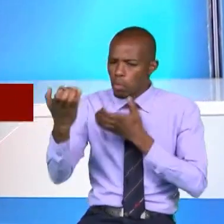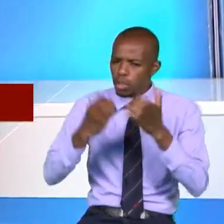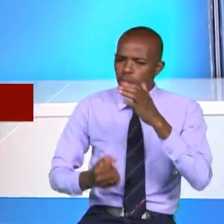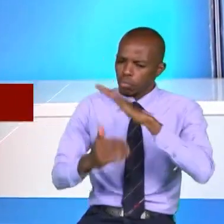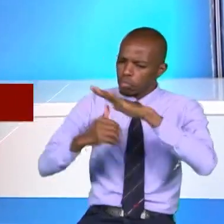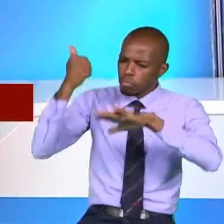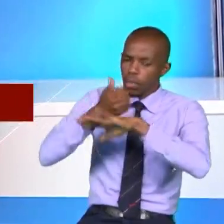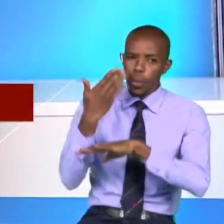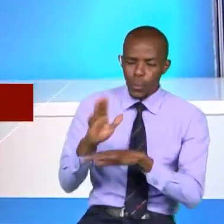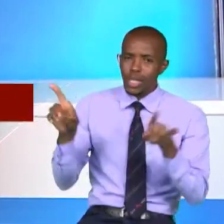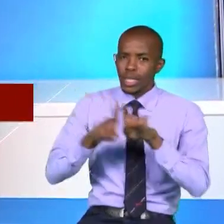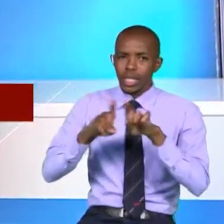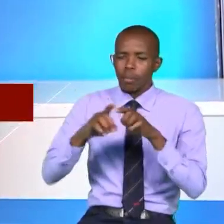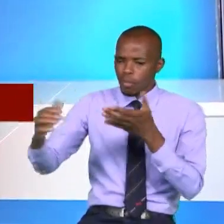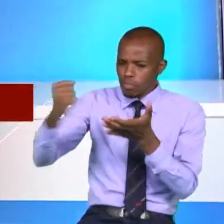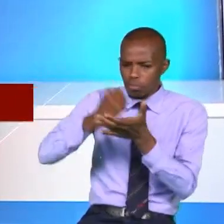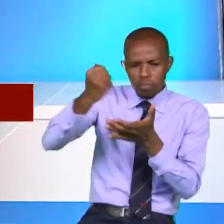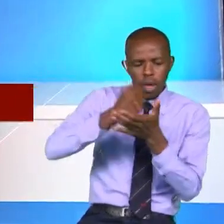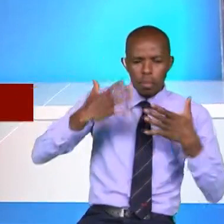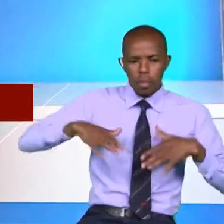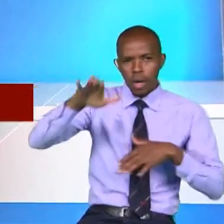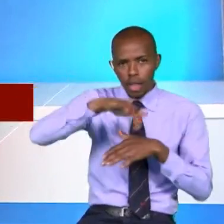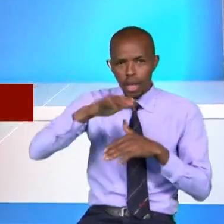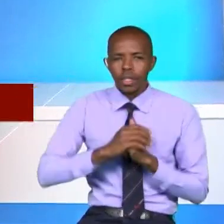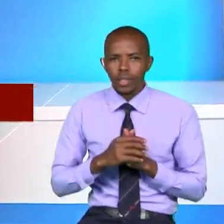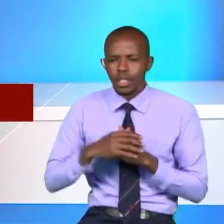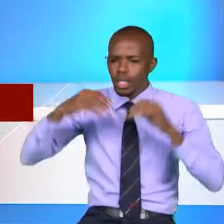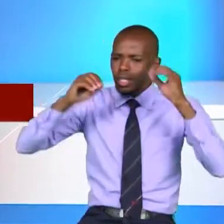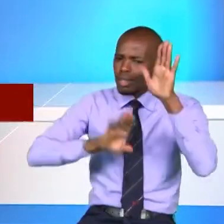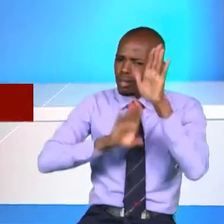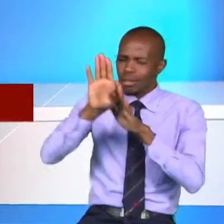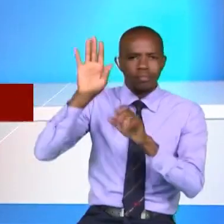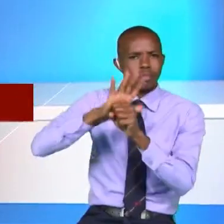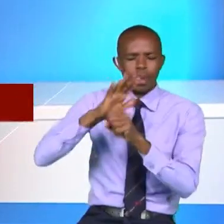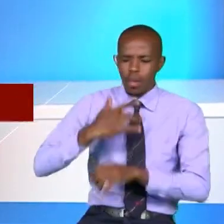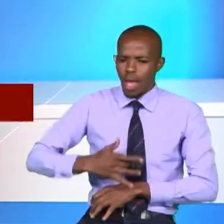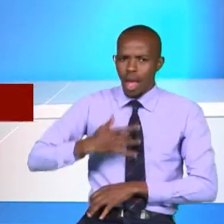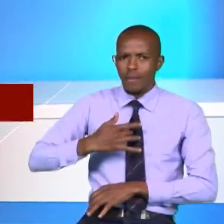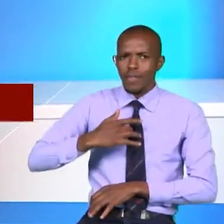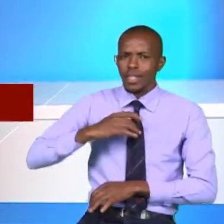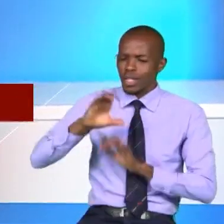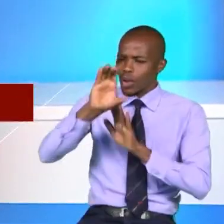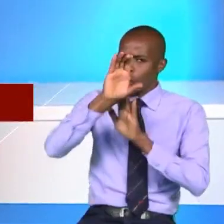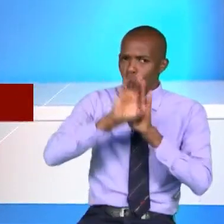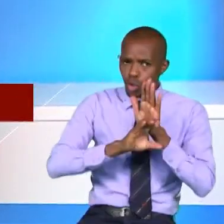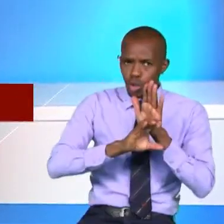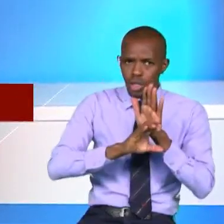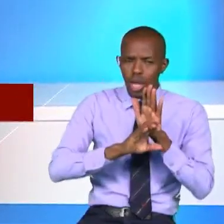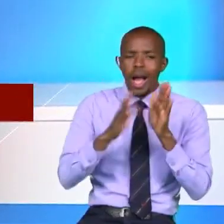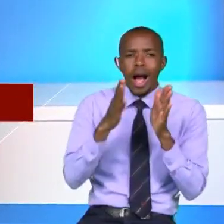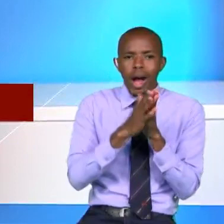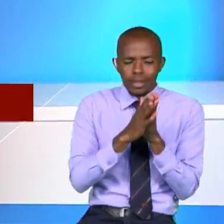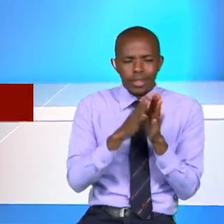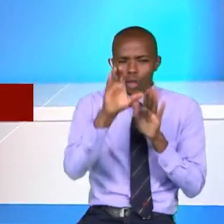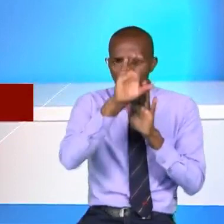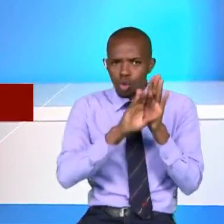businesses and who are also employing people from that area. Yes. So there's a lot of development. I feel like this constitution and the spirit of this